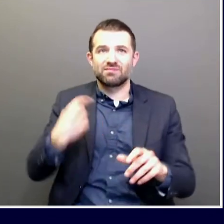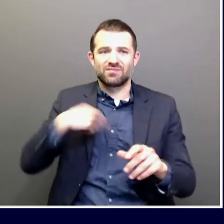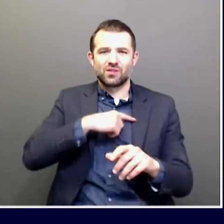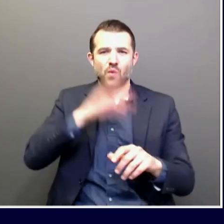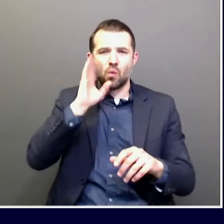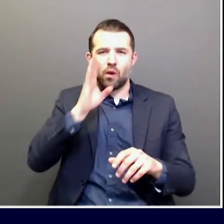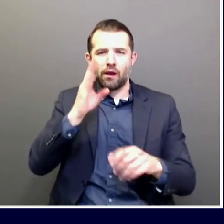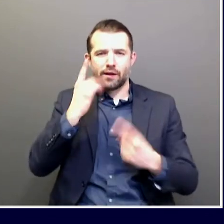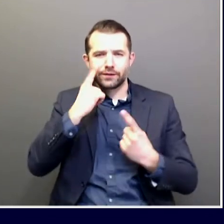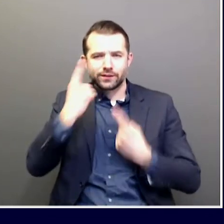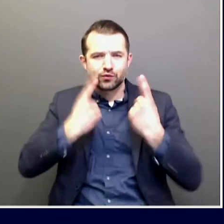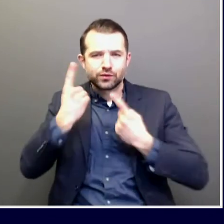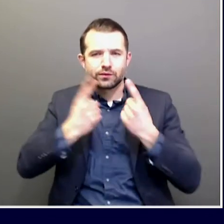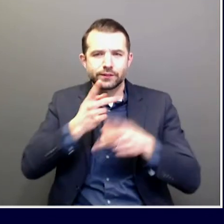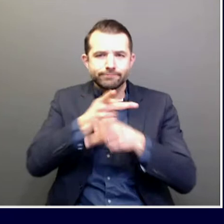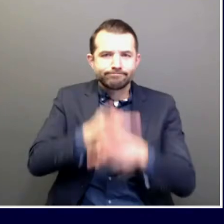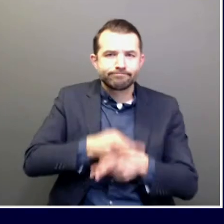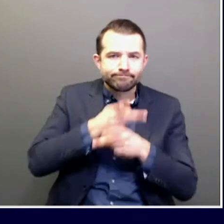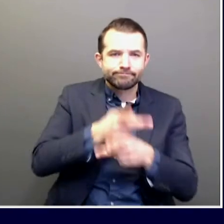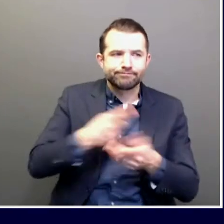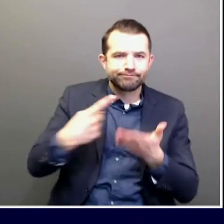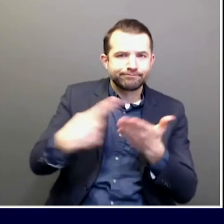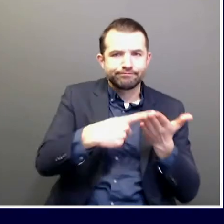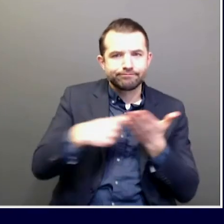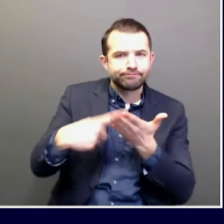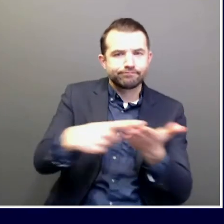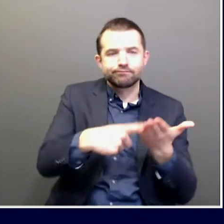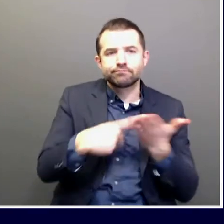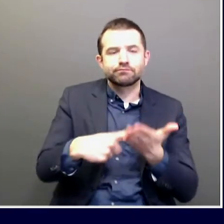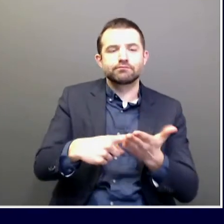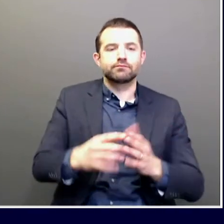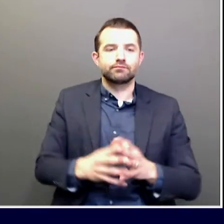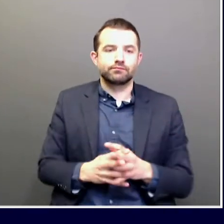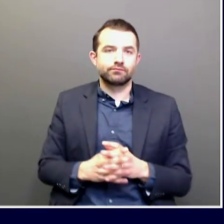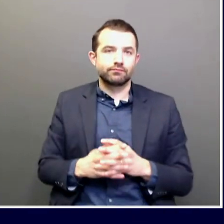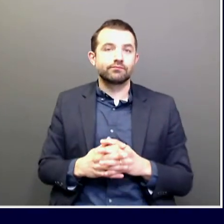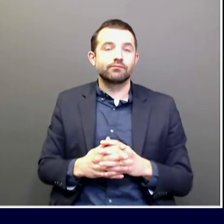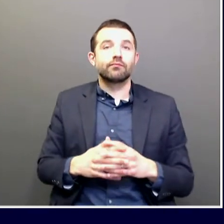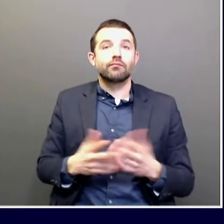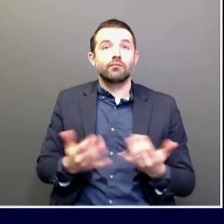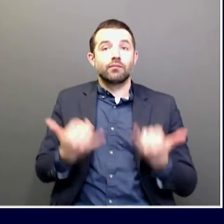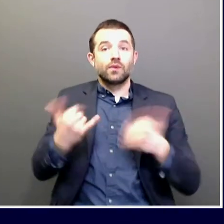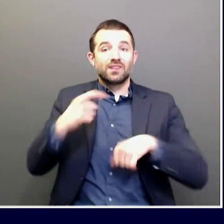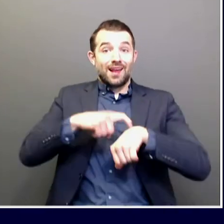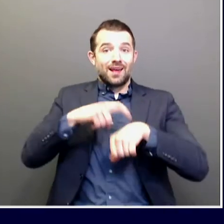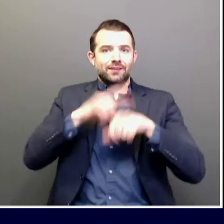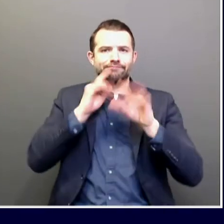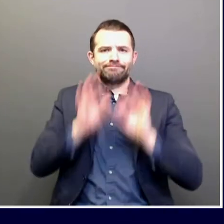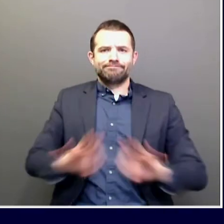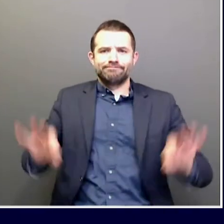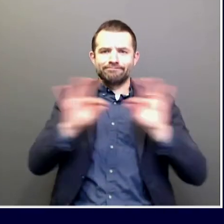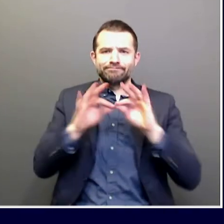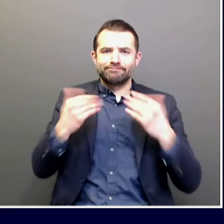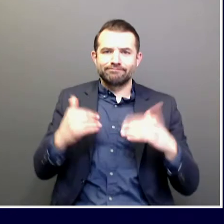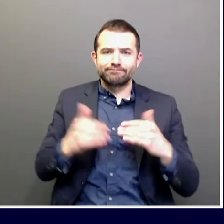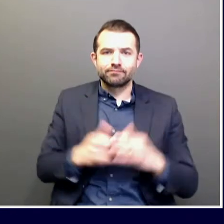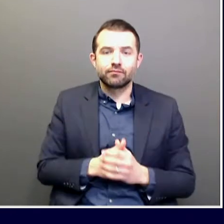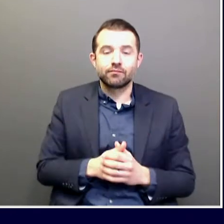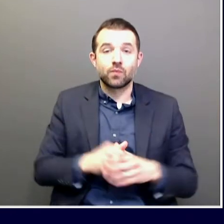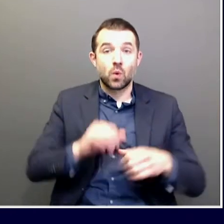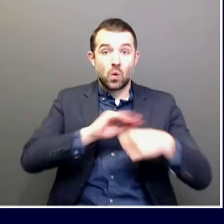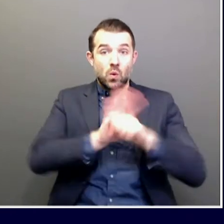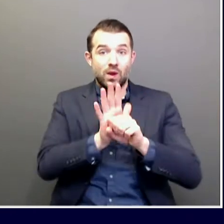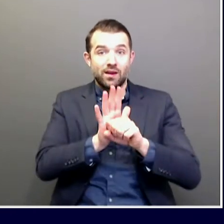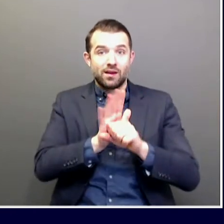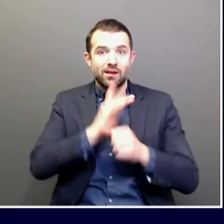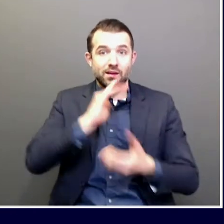have to remember that children are being affected right now. So we're going through that process, the same process that we've used to consult with schools